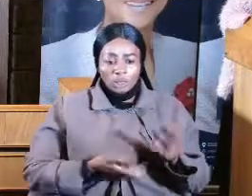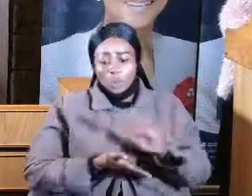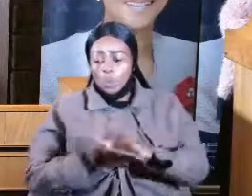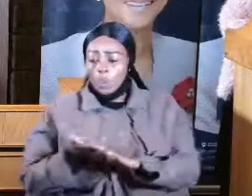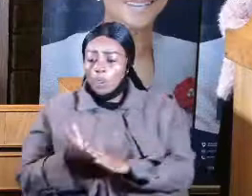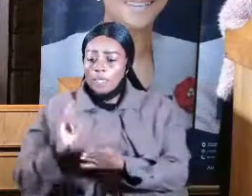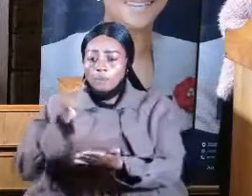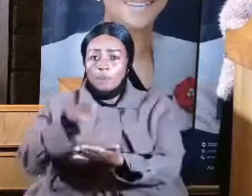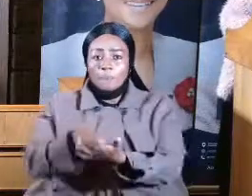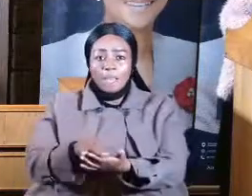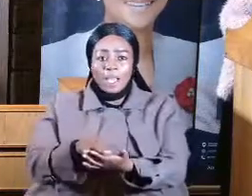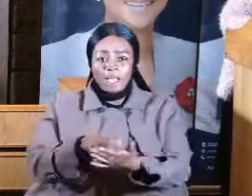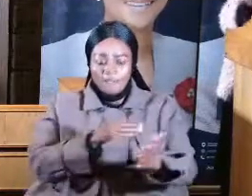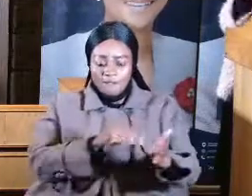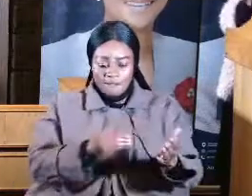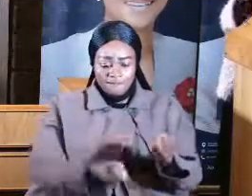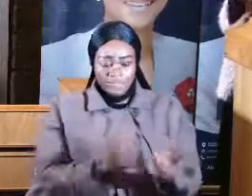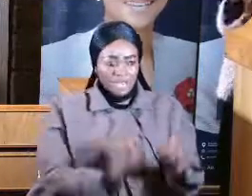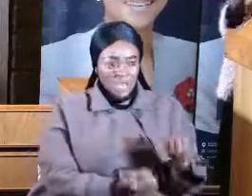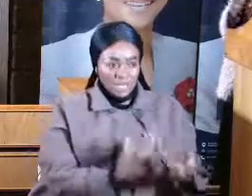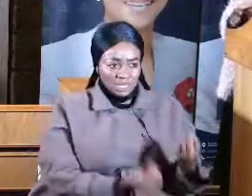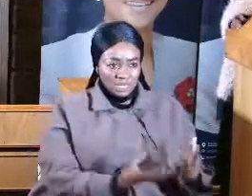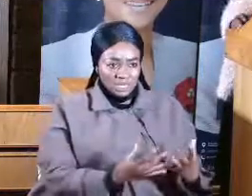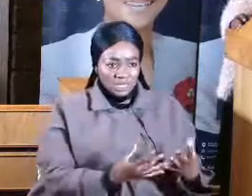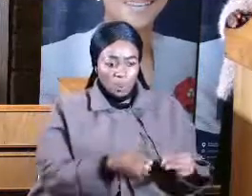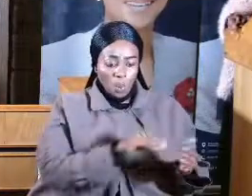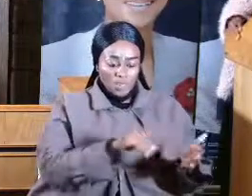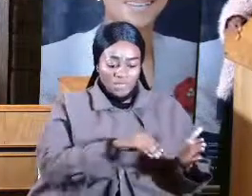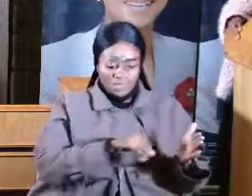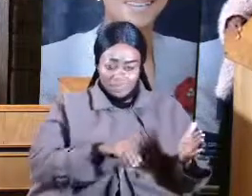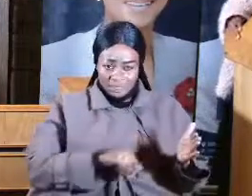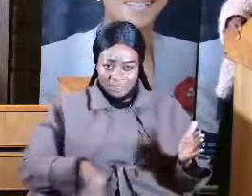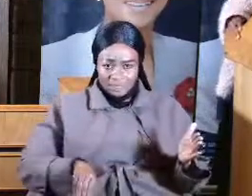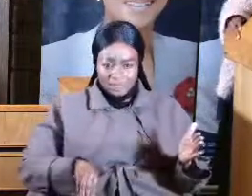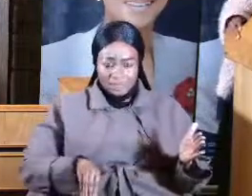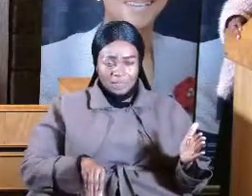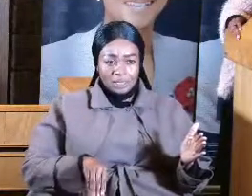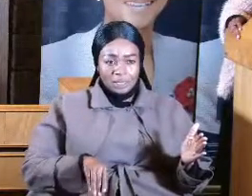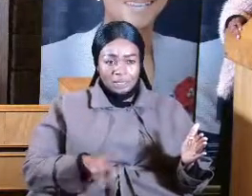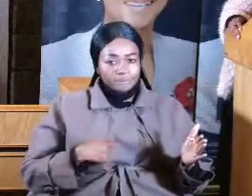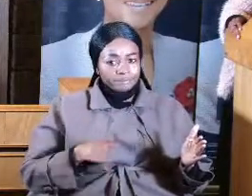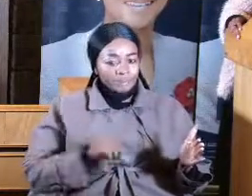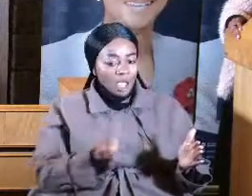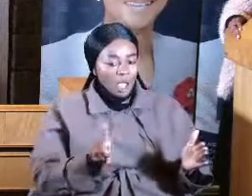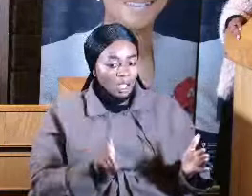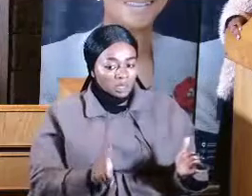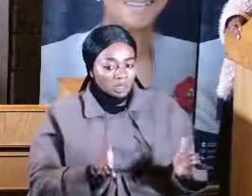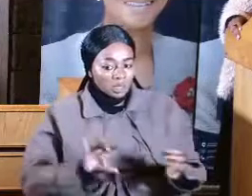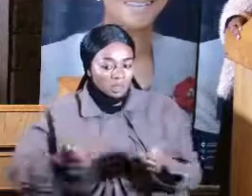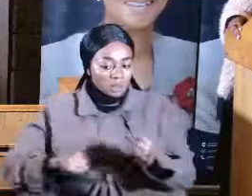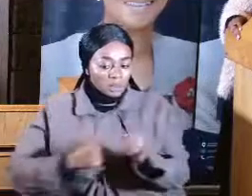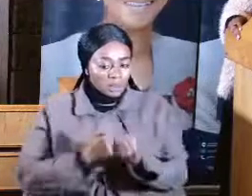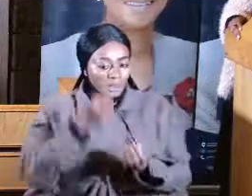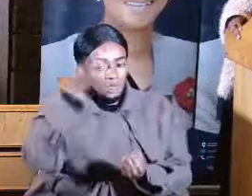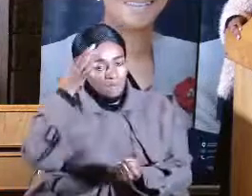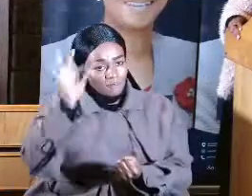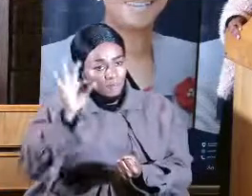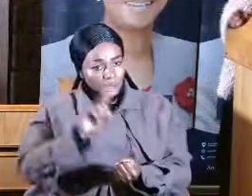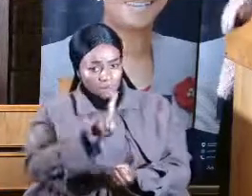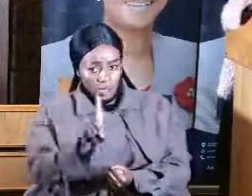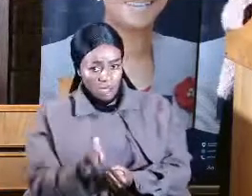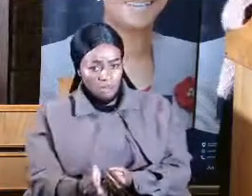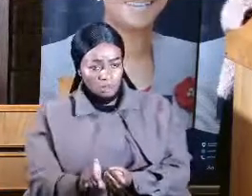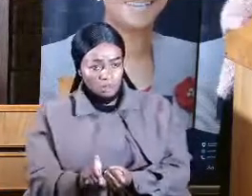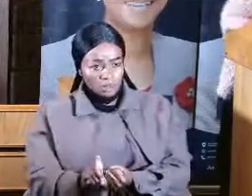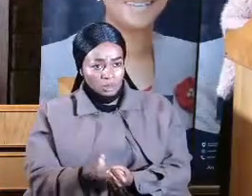buy, whether fertilizers or all the input costs, they ask you, are you being supported by the government? So